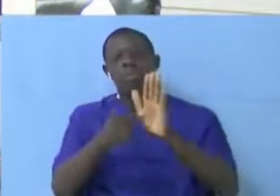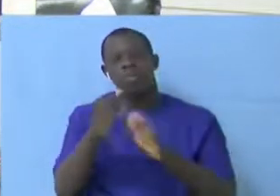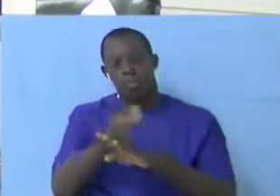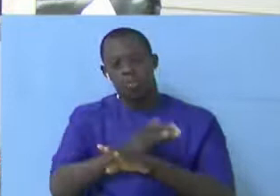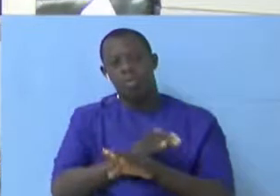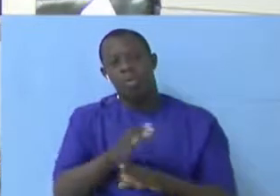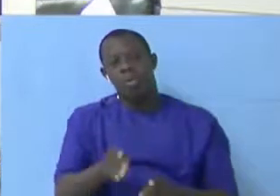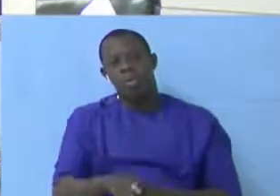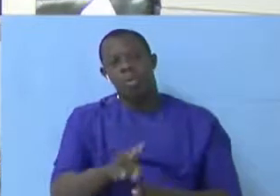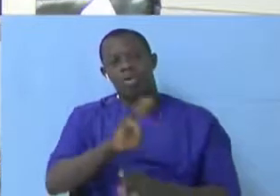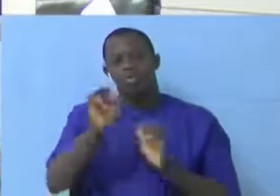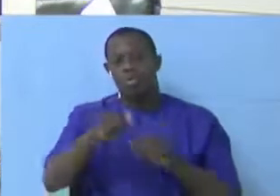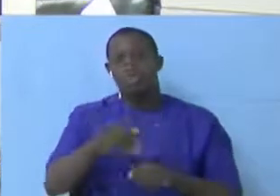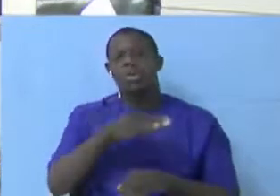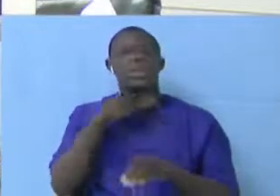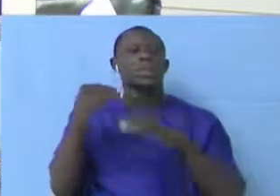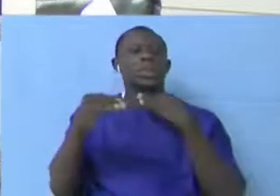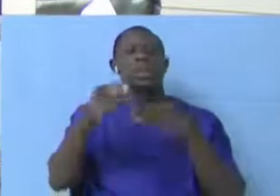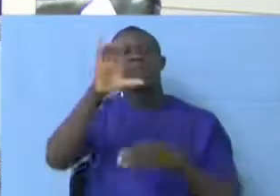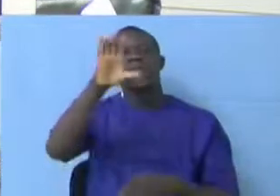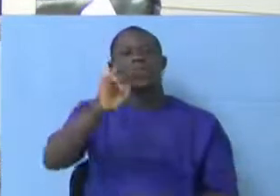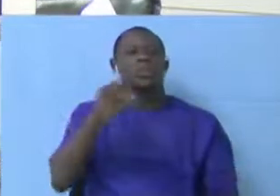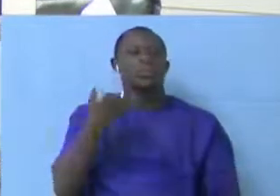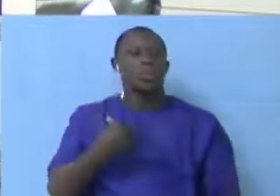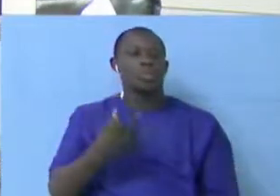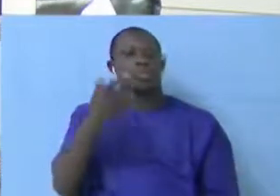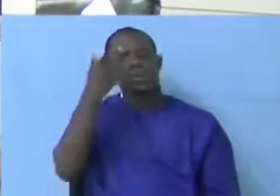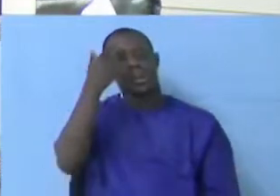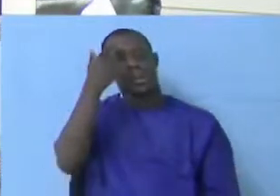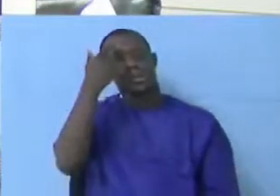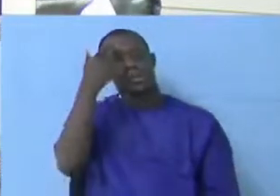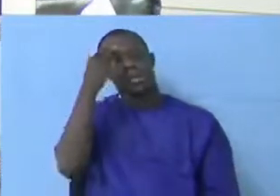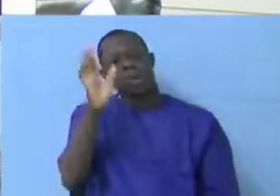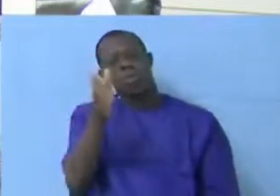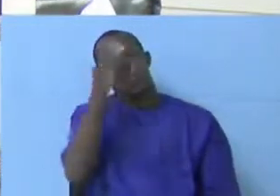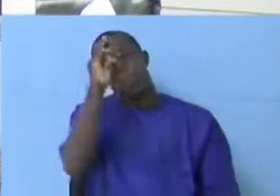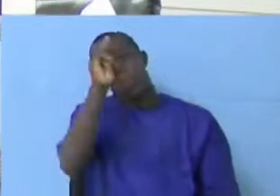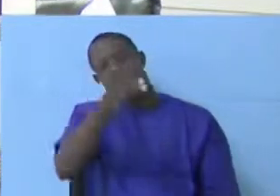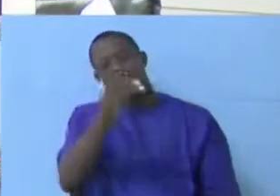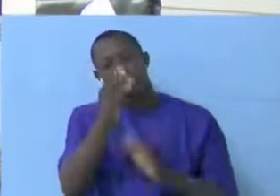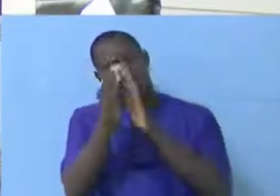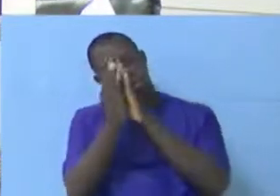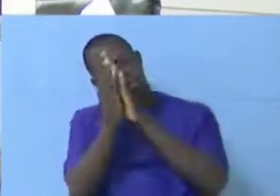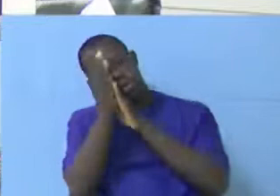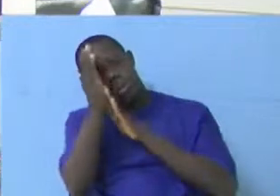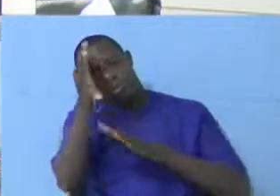Yes, you cannot kill 50 people and you think you will go home and sleep. No,